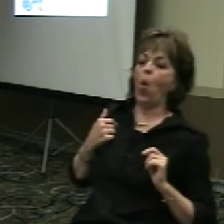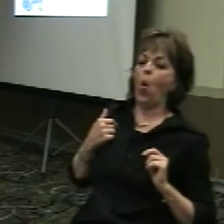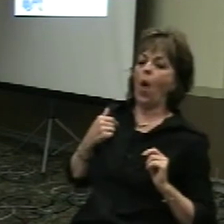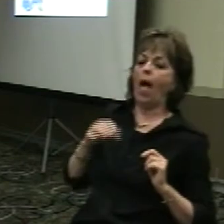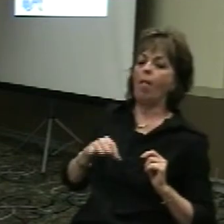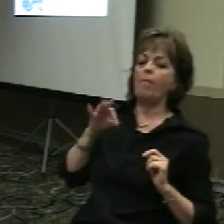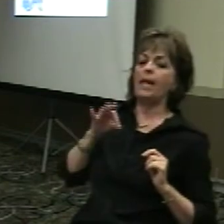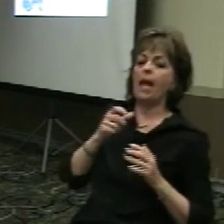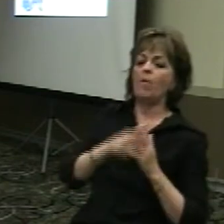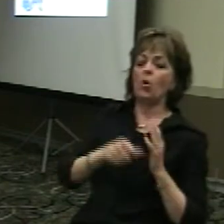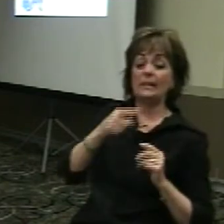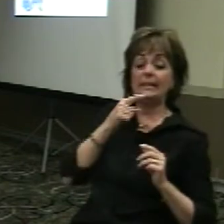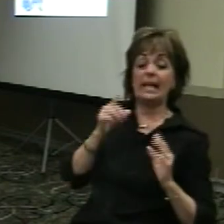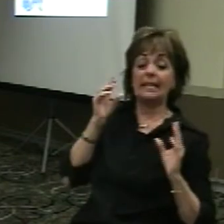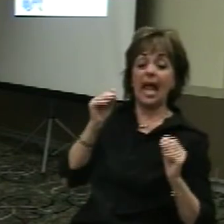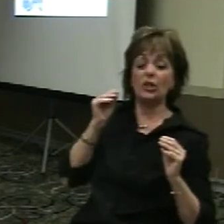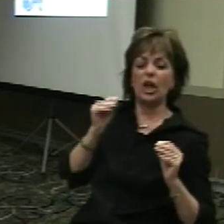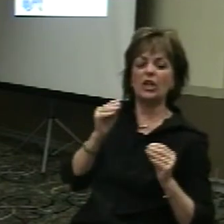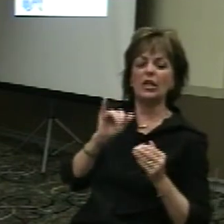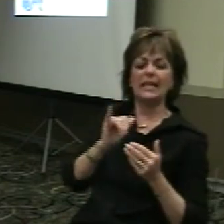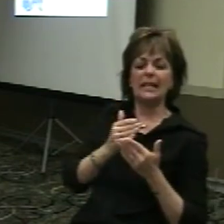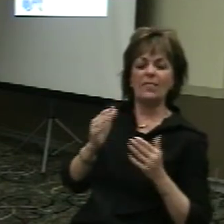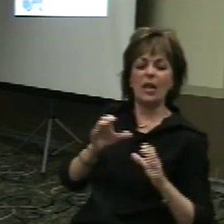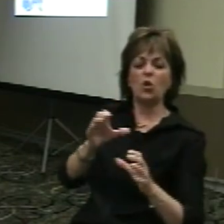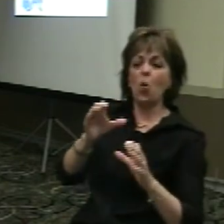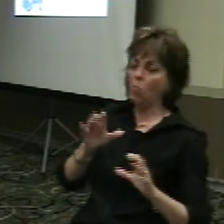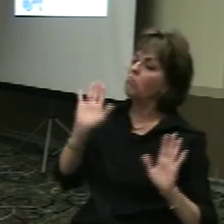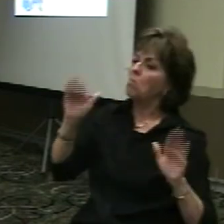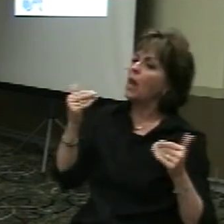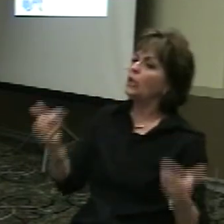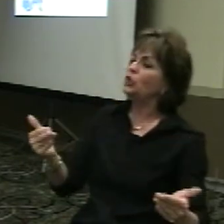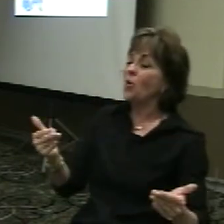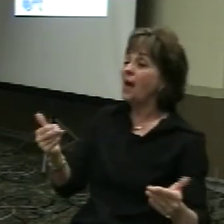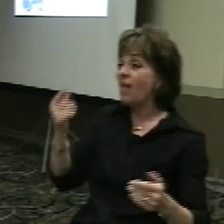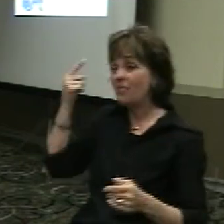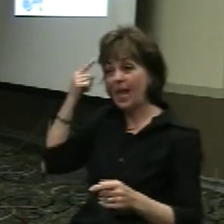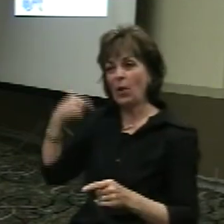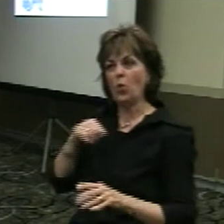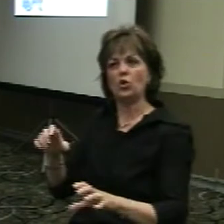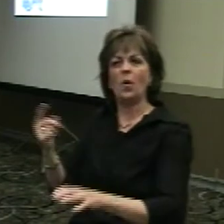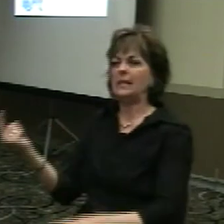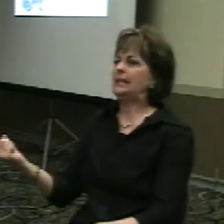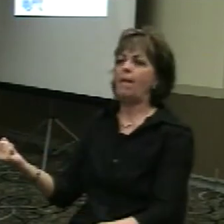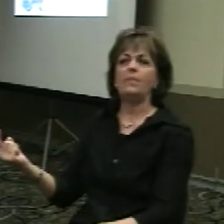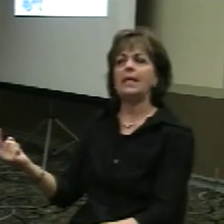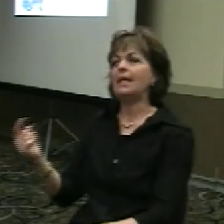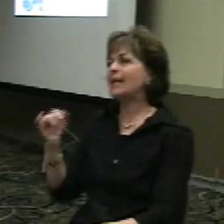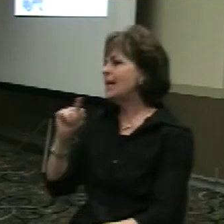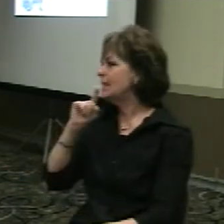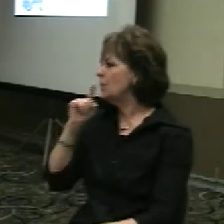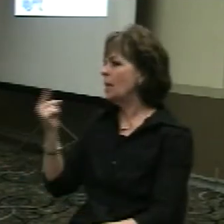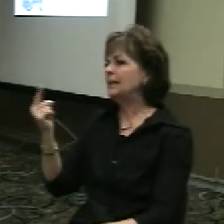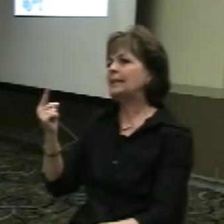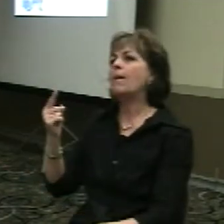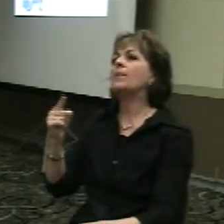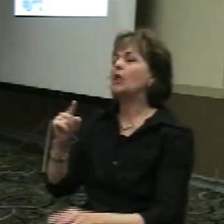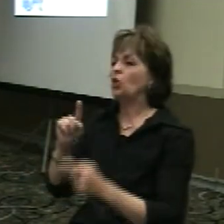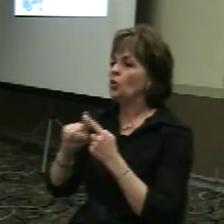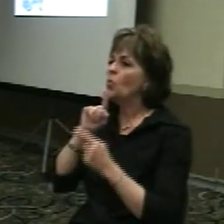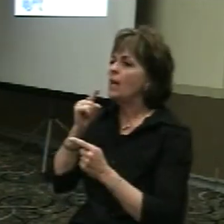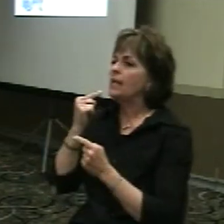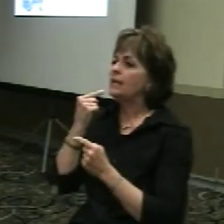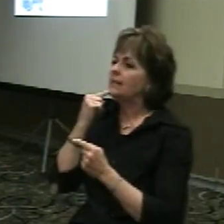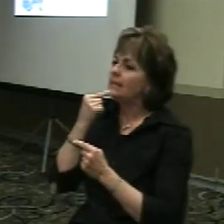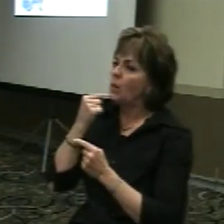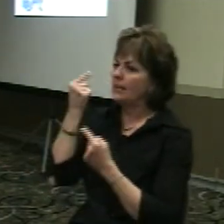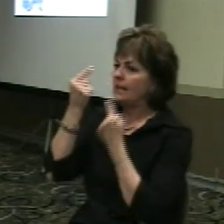up an article. It says education's the thing to do, let's do it, and think because that we're doing something. It's really something to give some serious